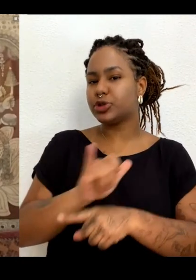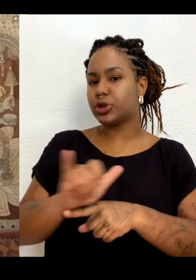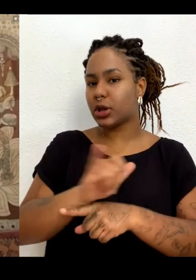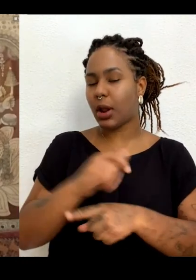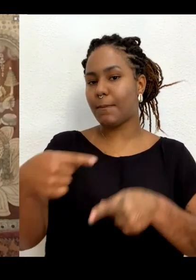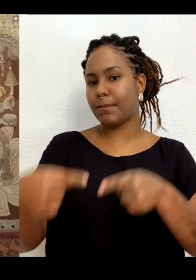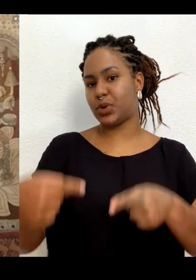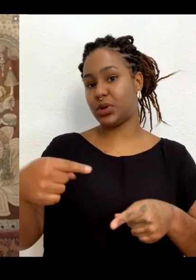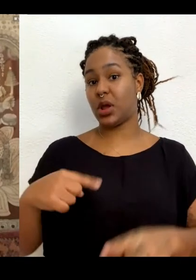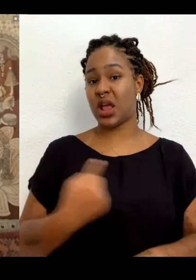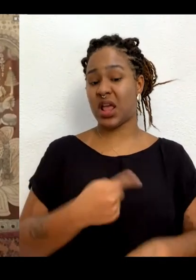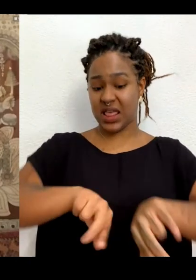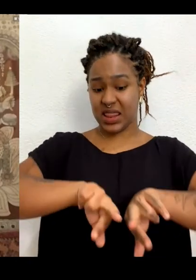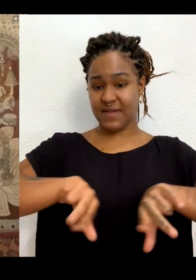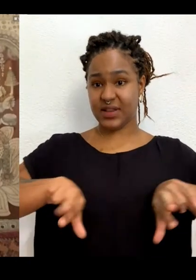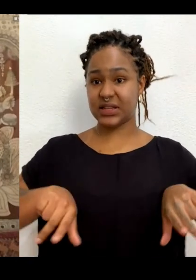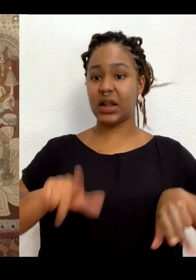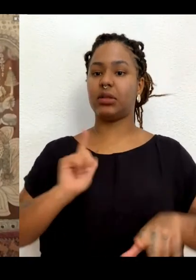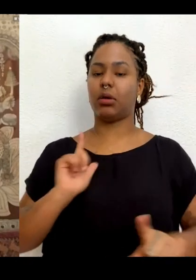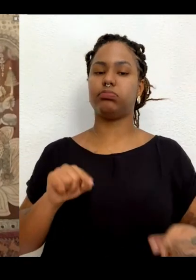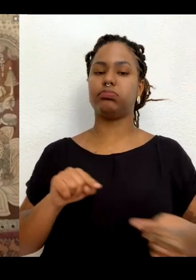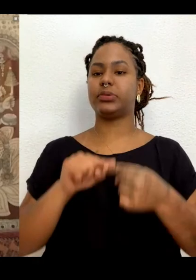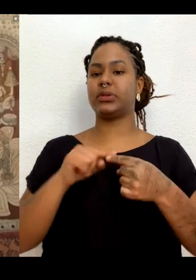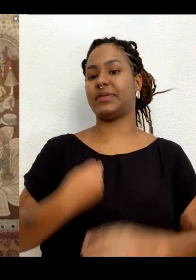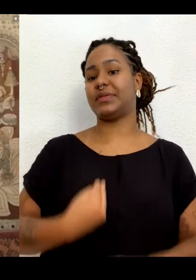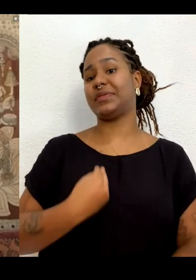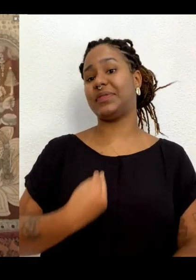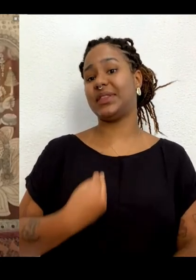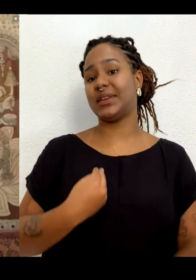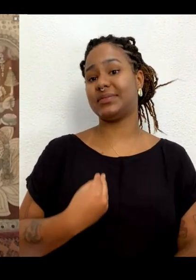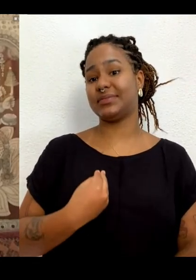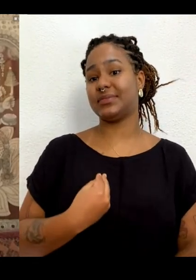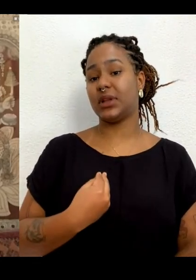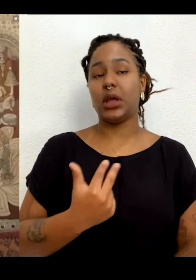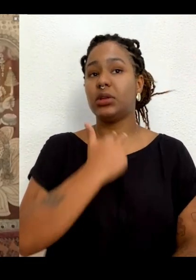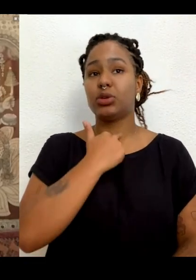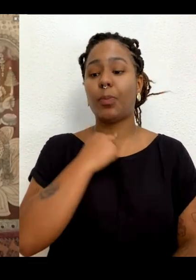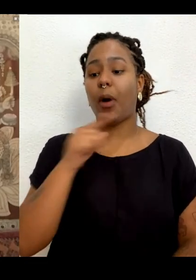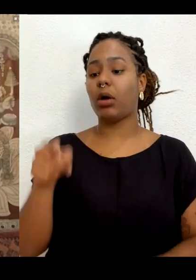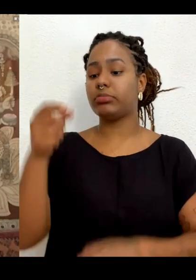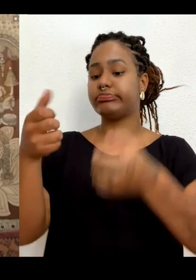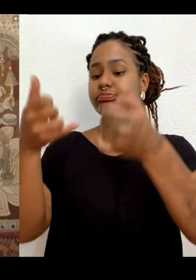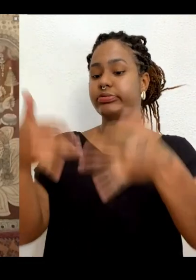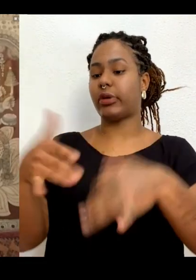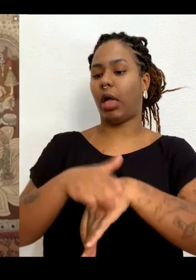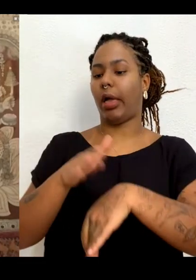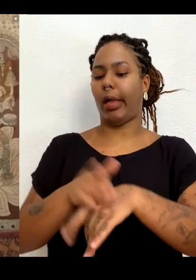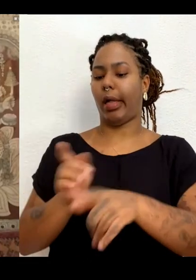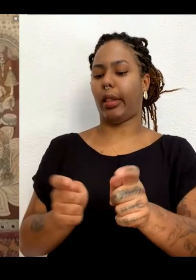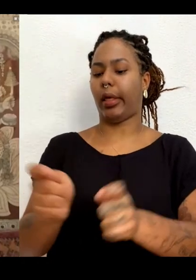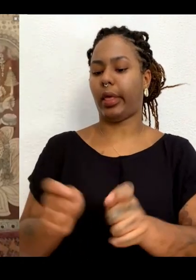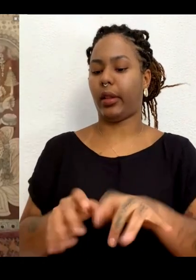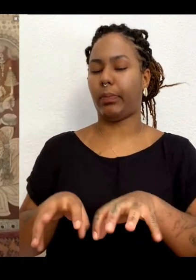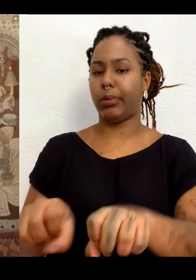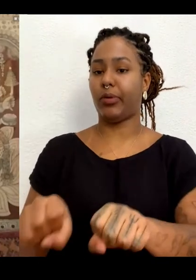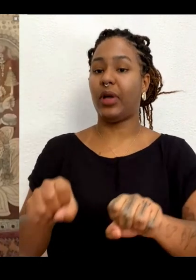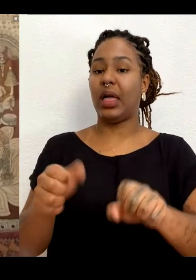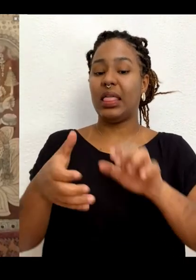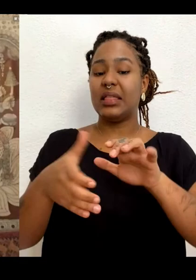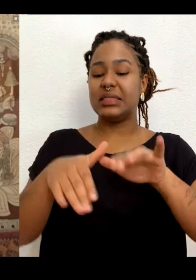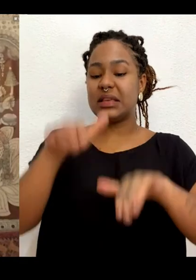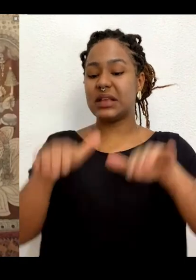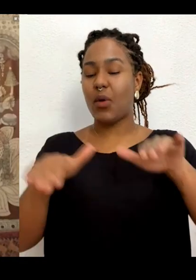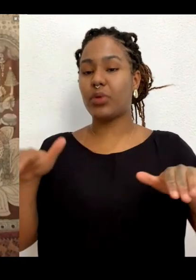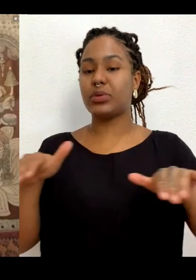justification for uniformity for monocultures for inequality and Injustice future Generations have a right to